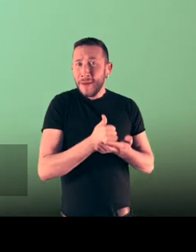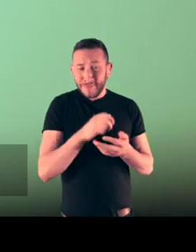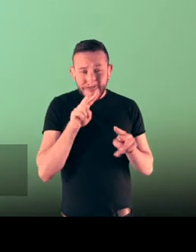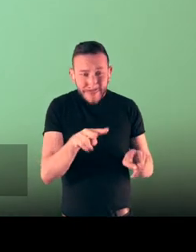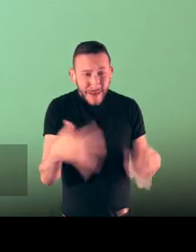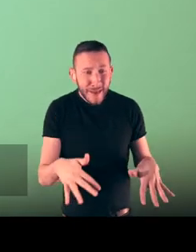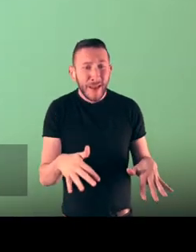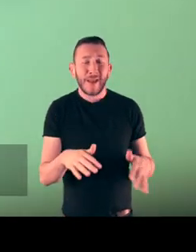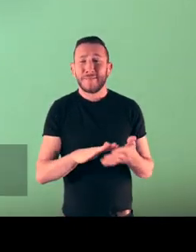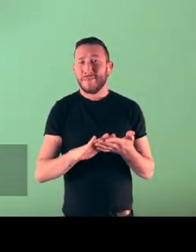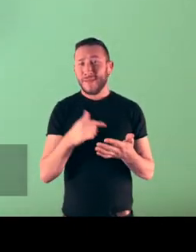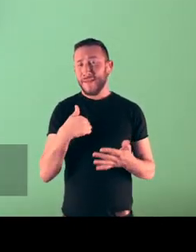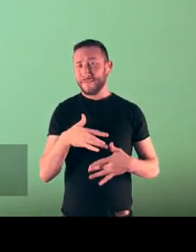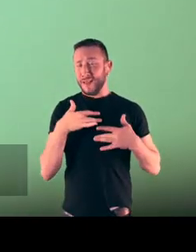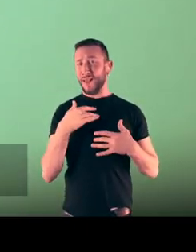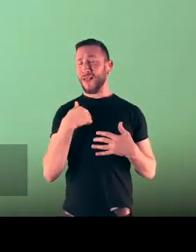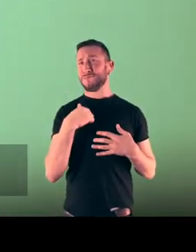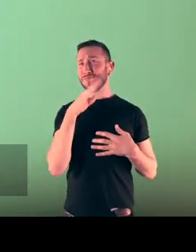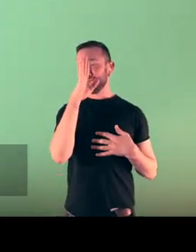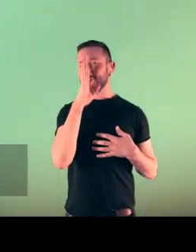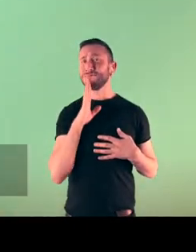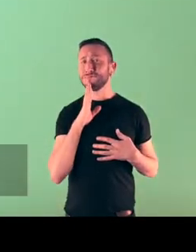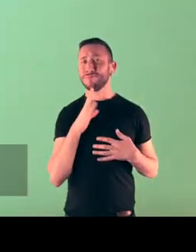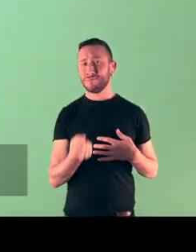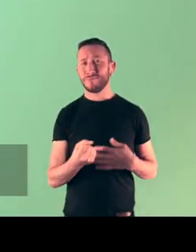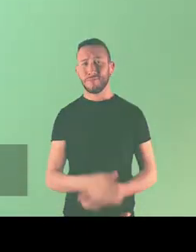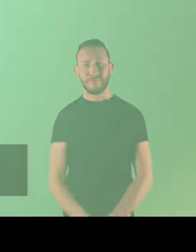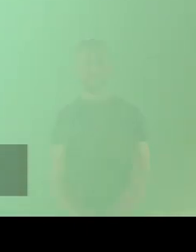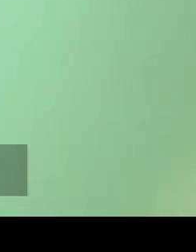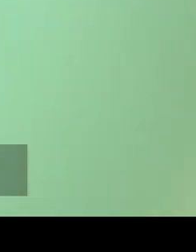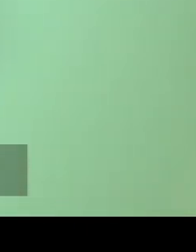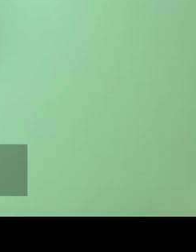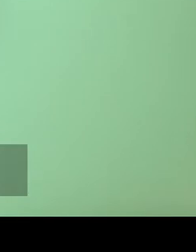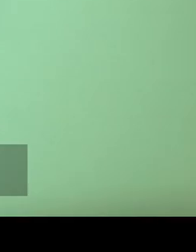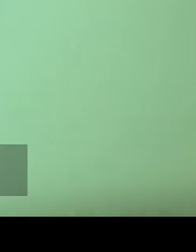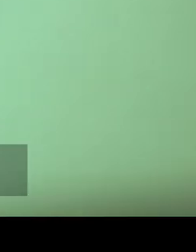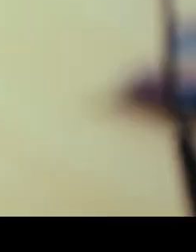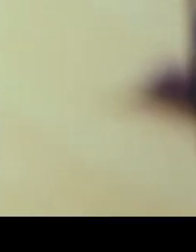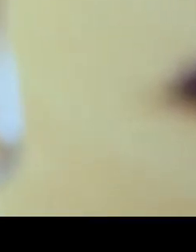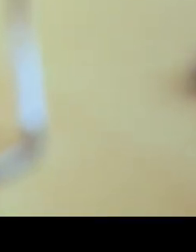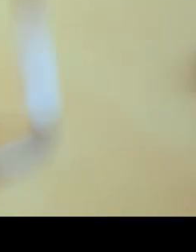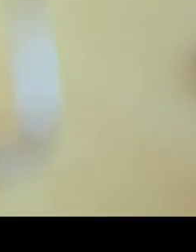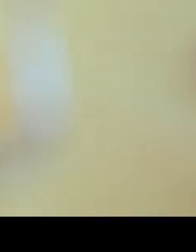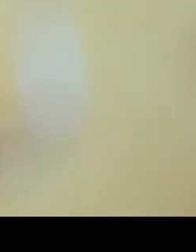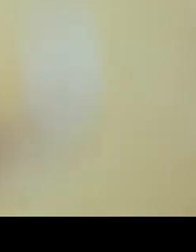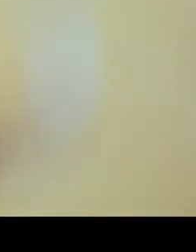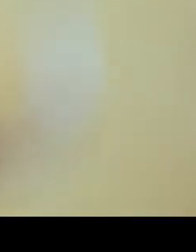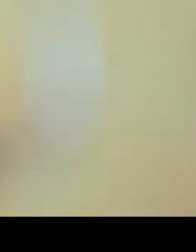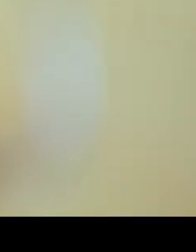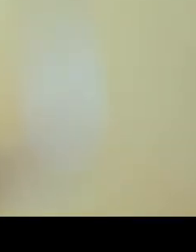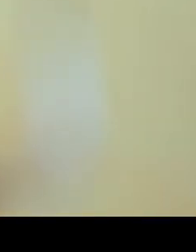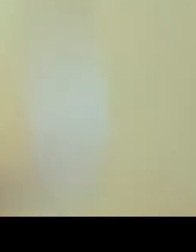that's helped you would make you feel really sad and upset. A young person